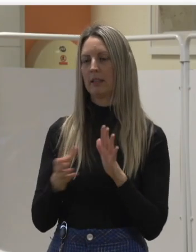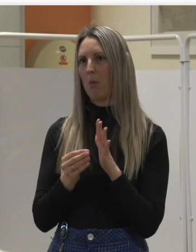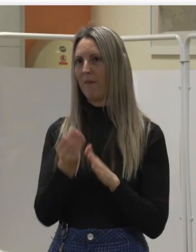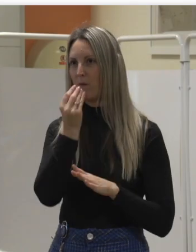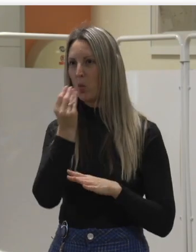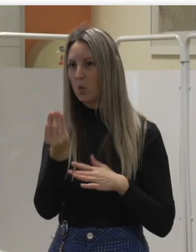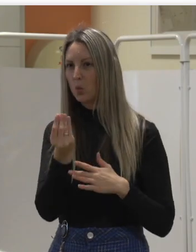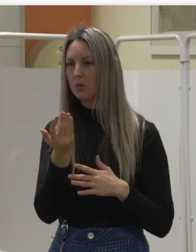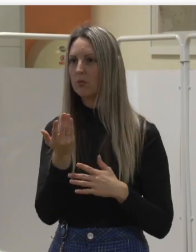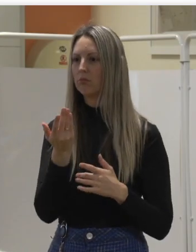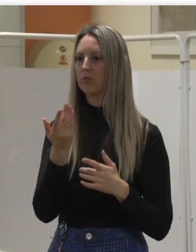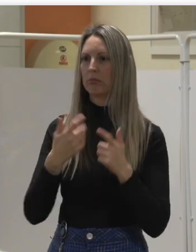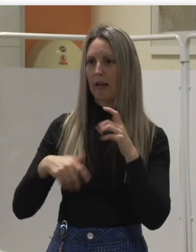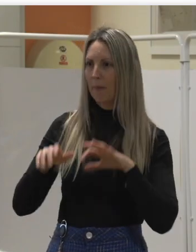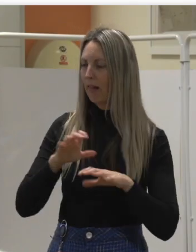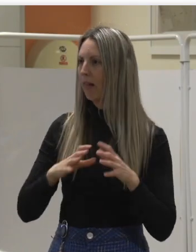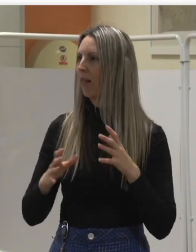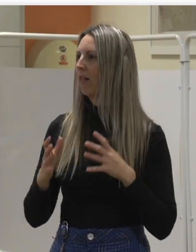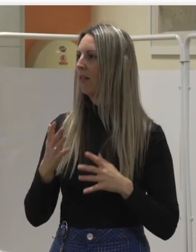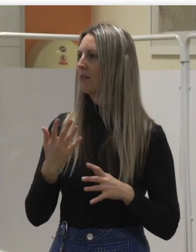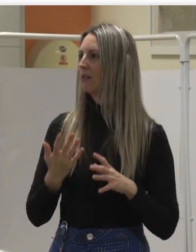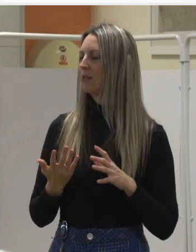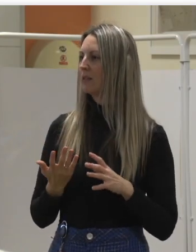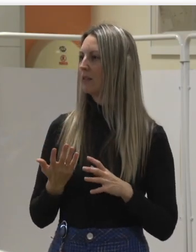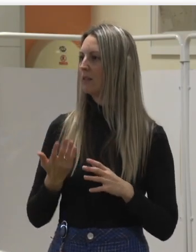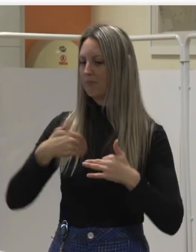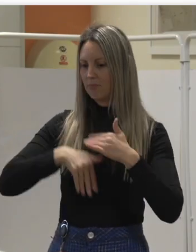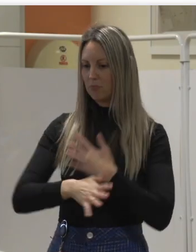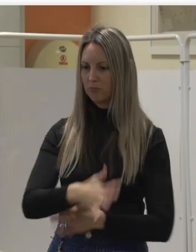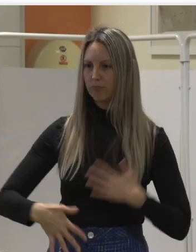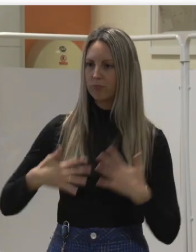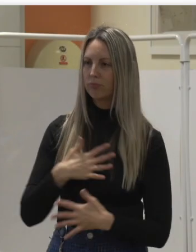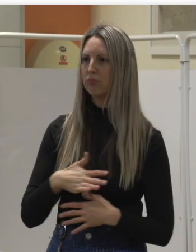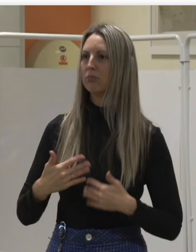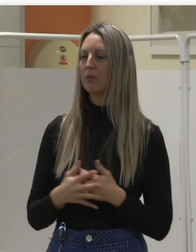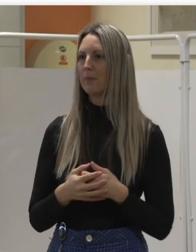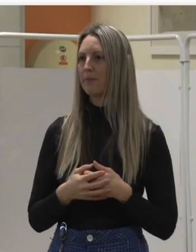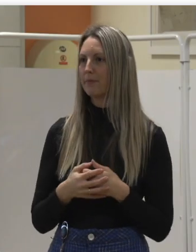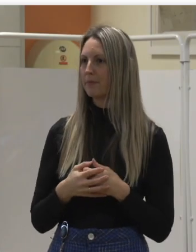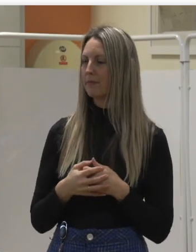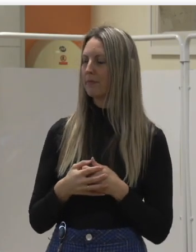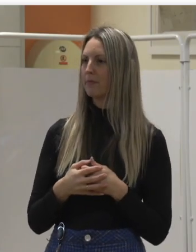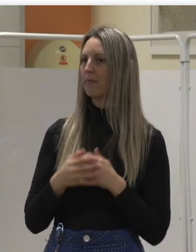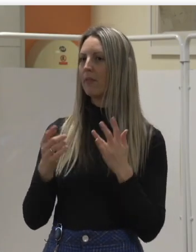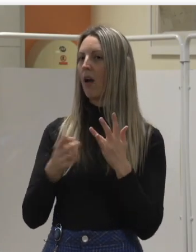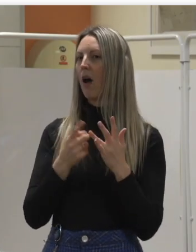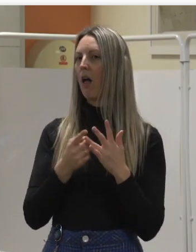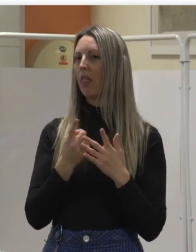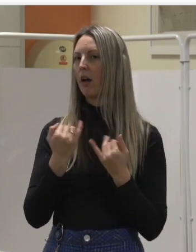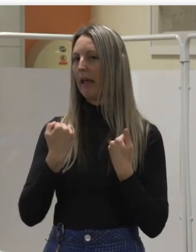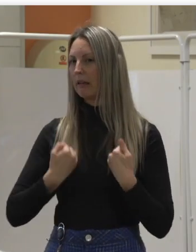items, chemicals. So they may have something called as a chronic fatigue syndrome. So these are something we call as